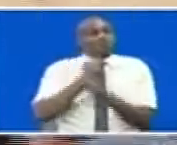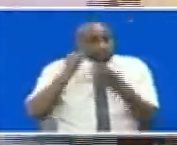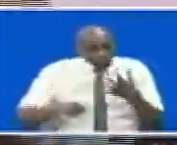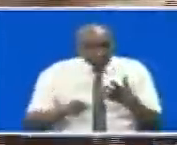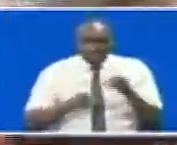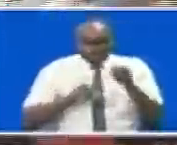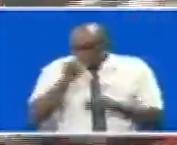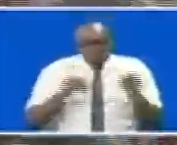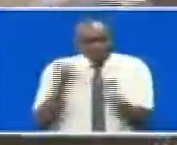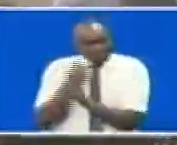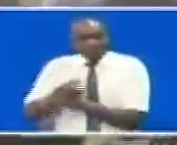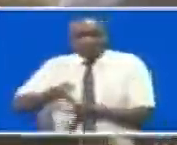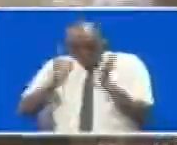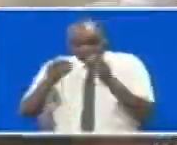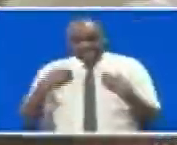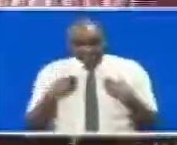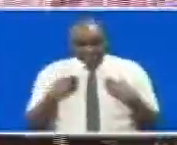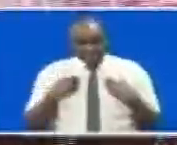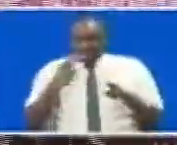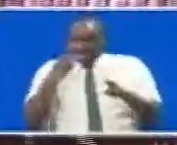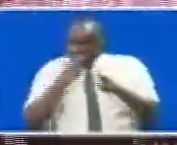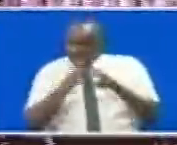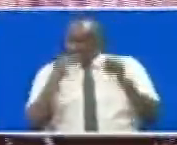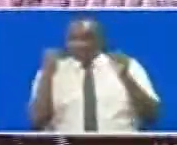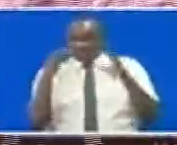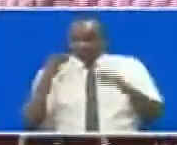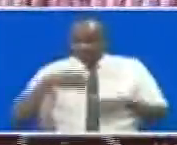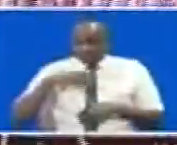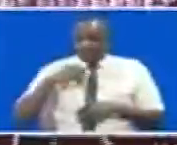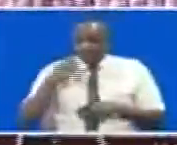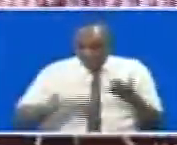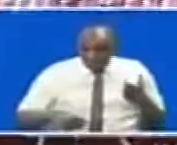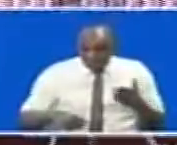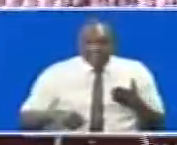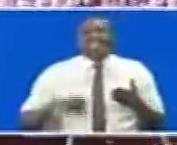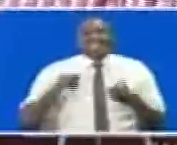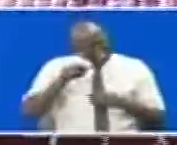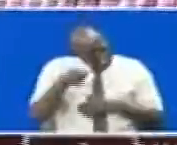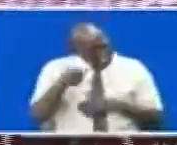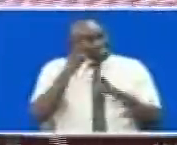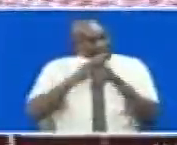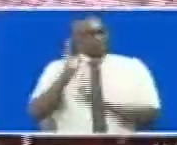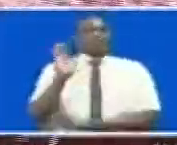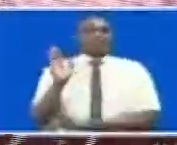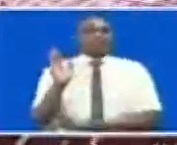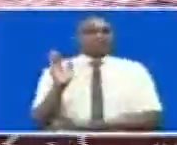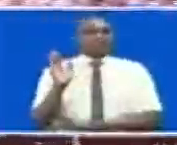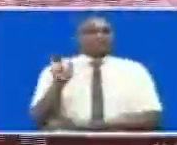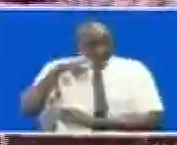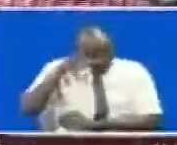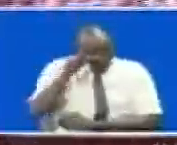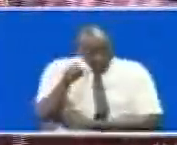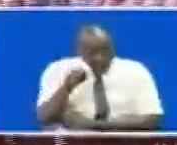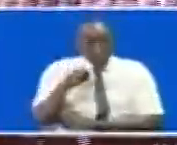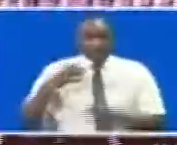themselves using all means. The name that most of the politicians associate with remains key in their campaigns. And it is on this